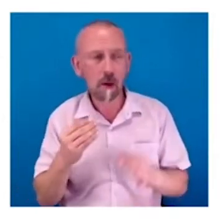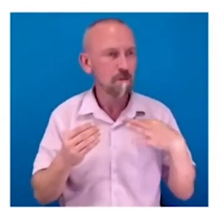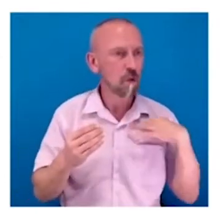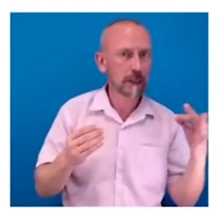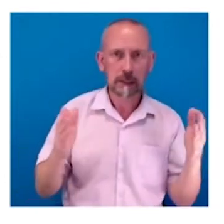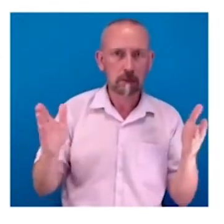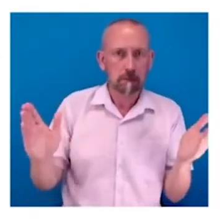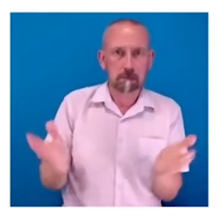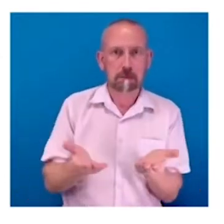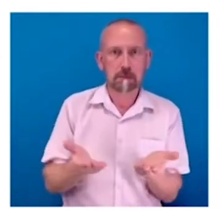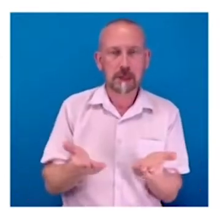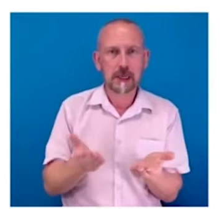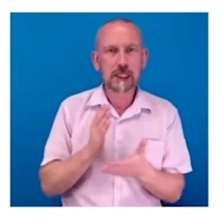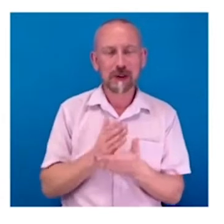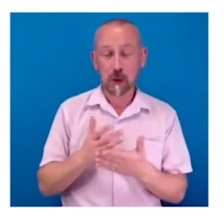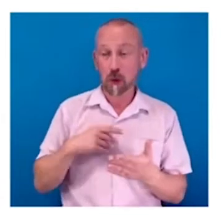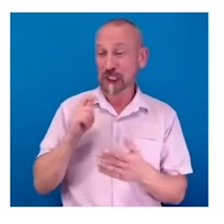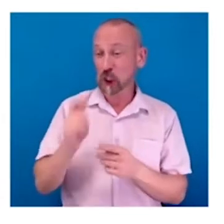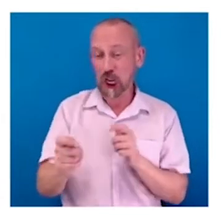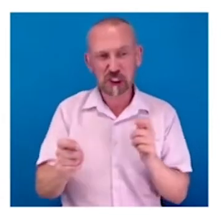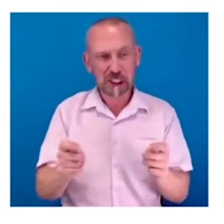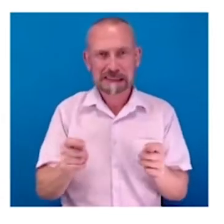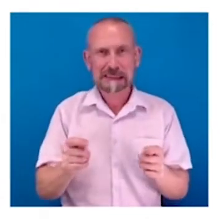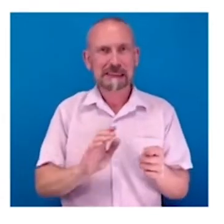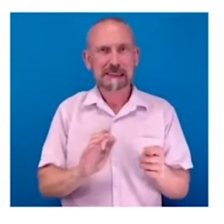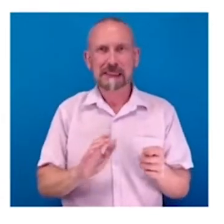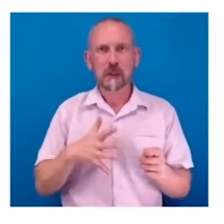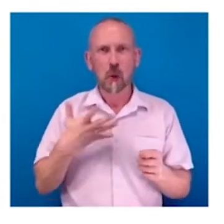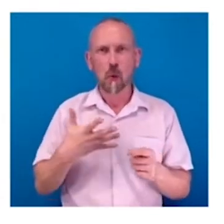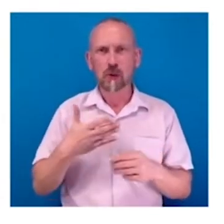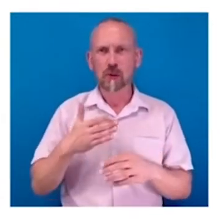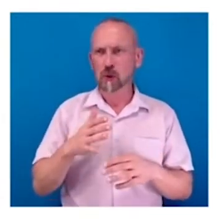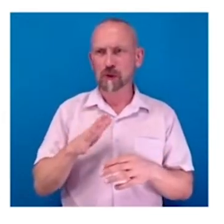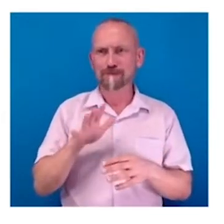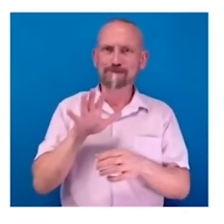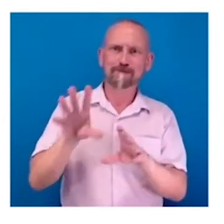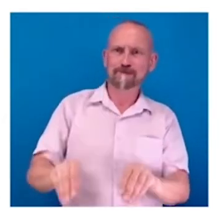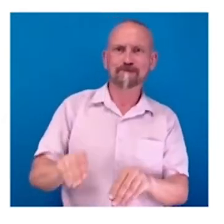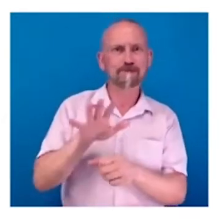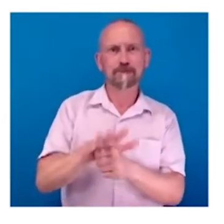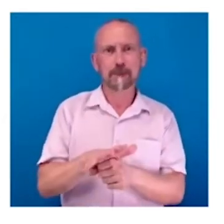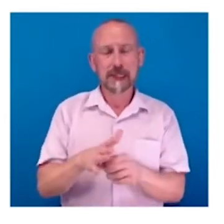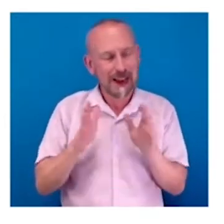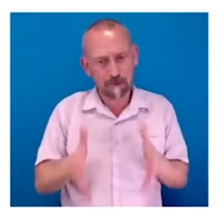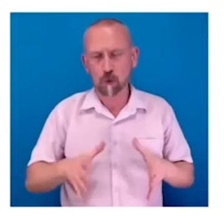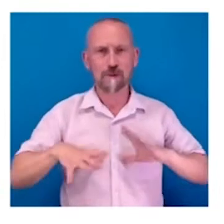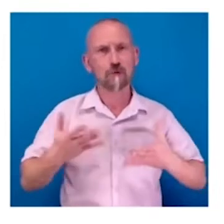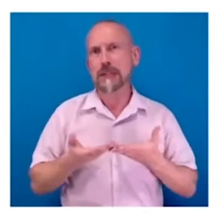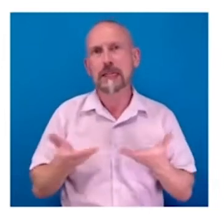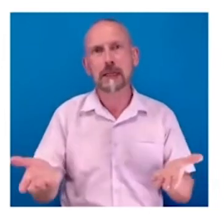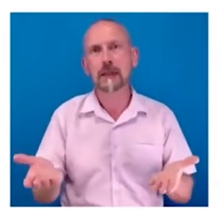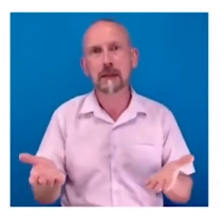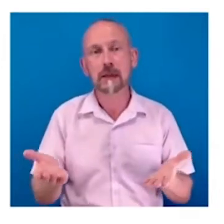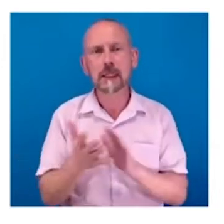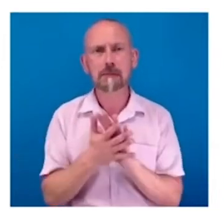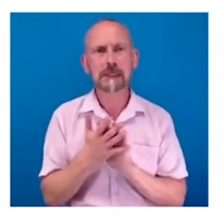the users, because we don't want to put up any barriers to using the application. It has to be free. And it's our responsibility to